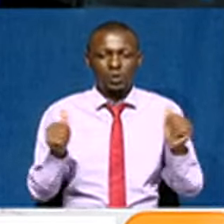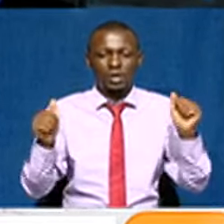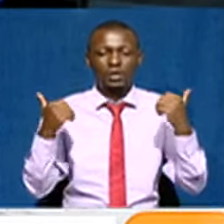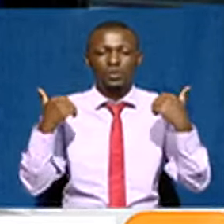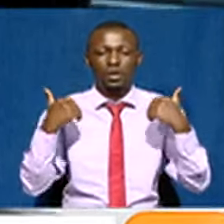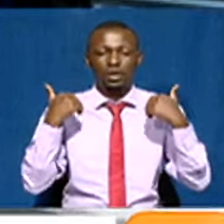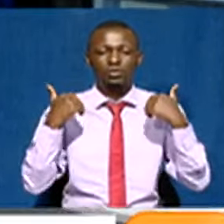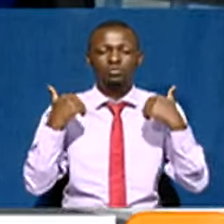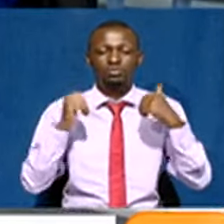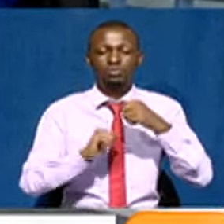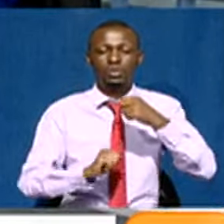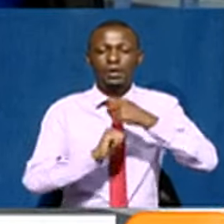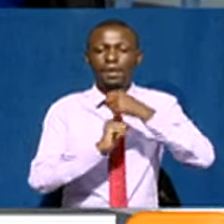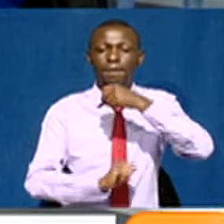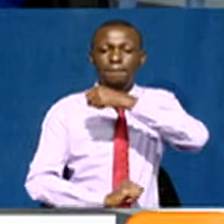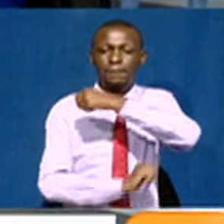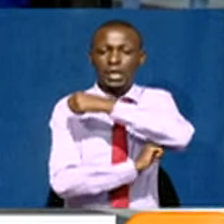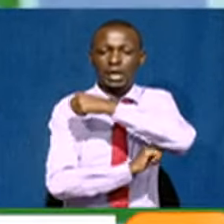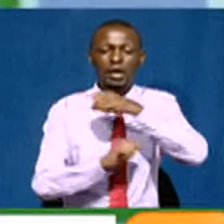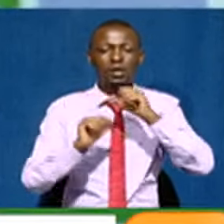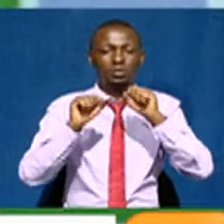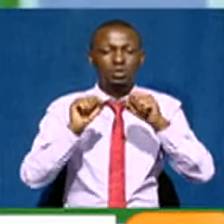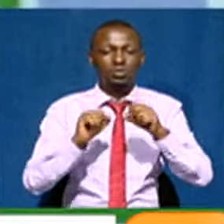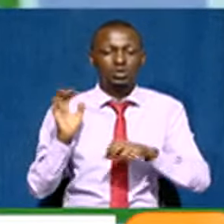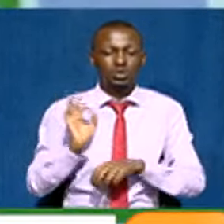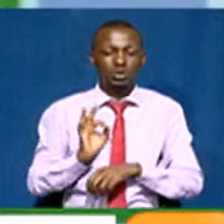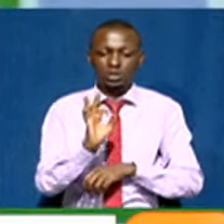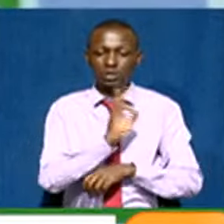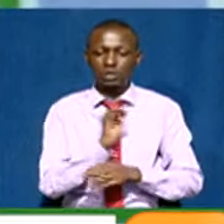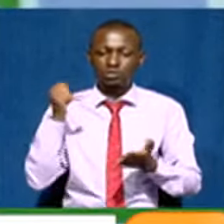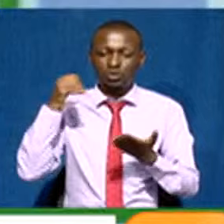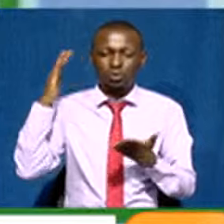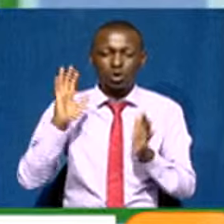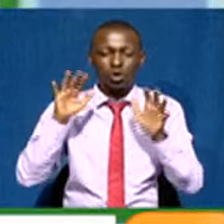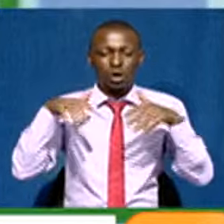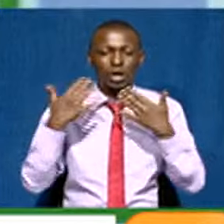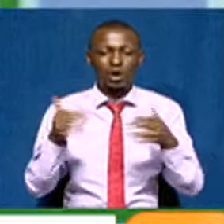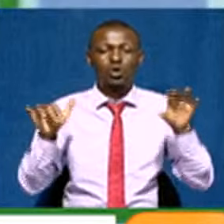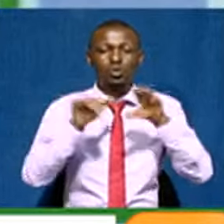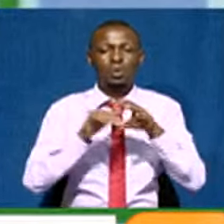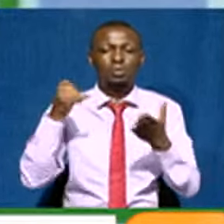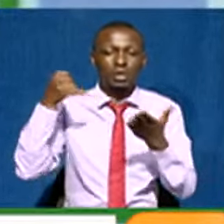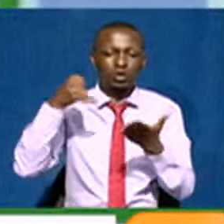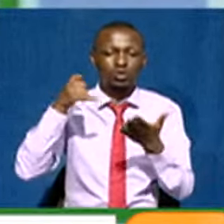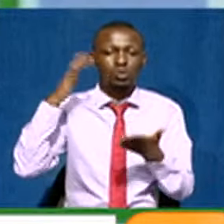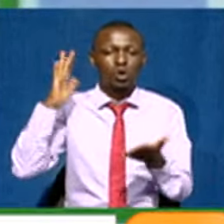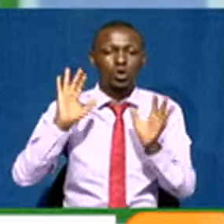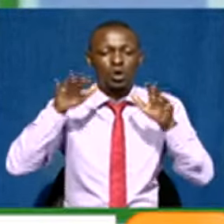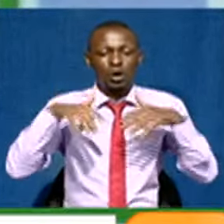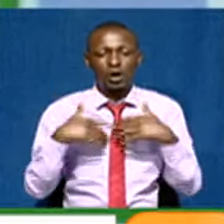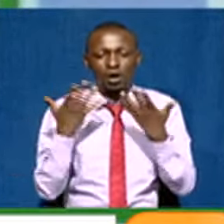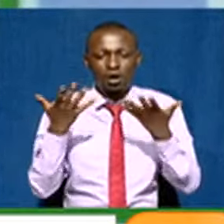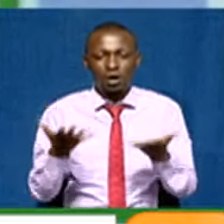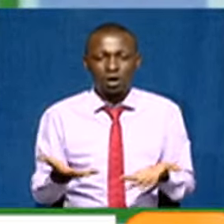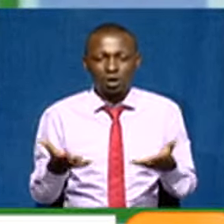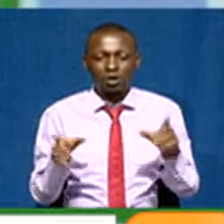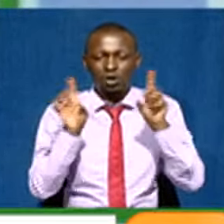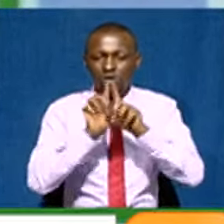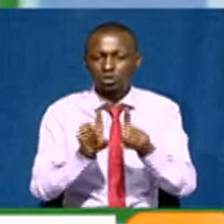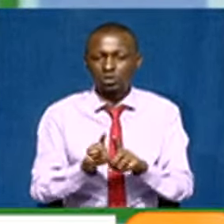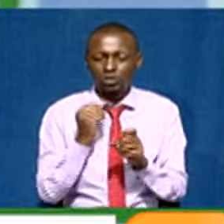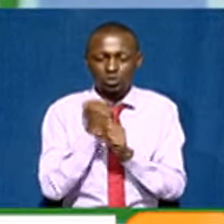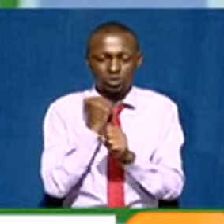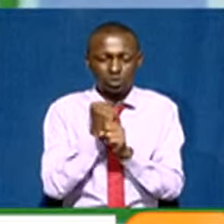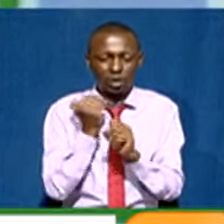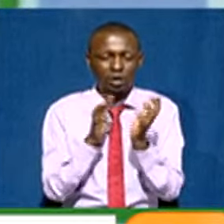we engage our staff more? How do we engage our members more? How do we, work around all